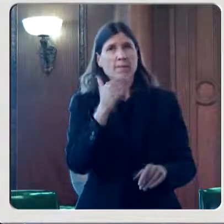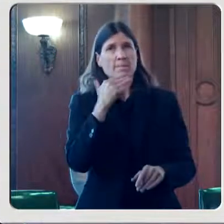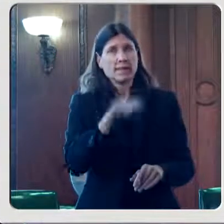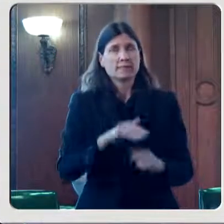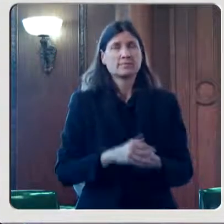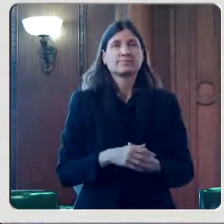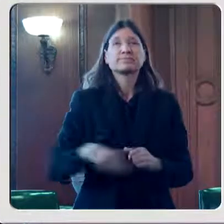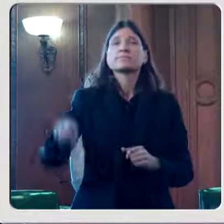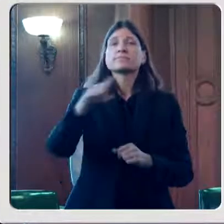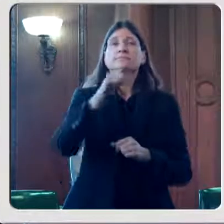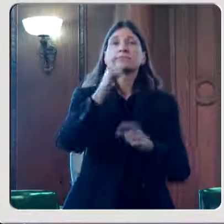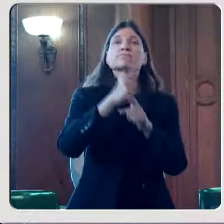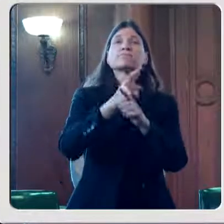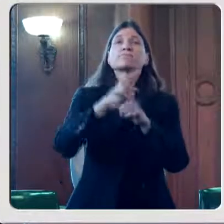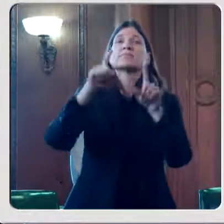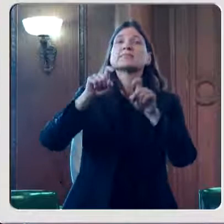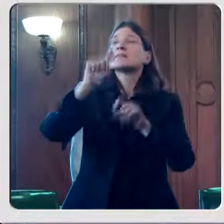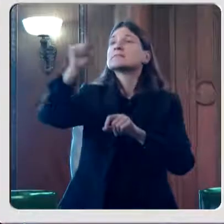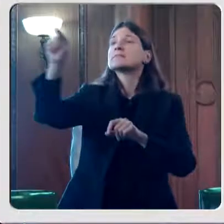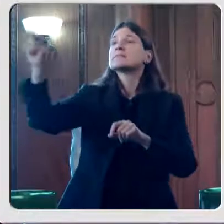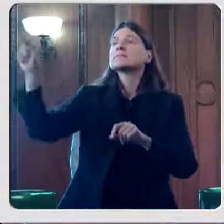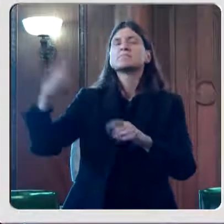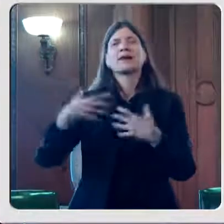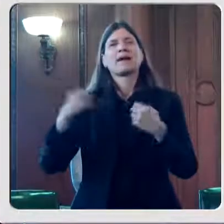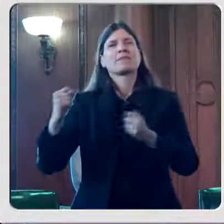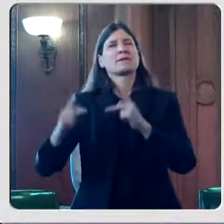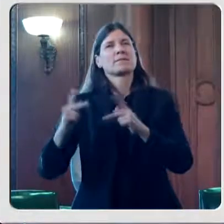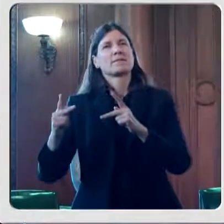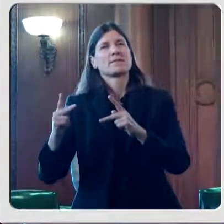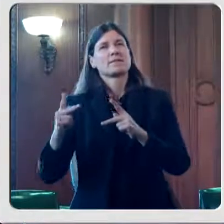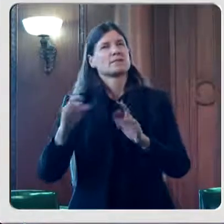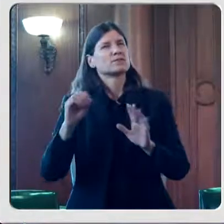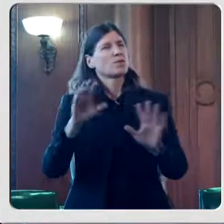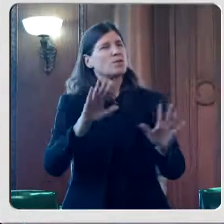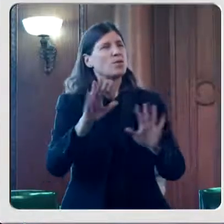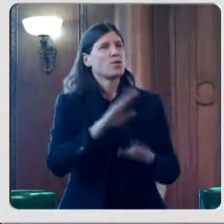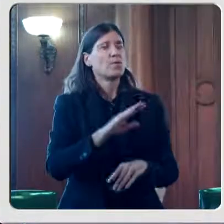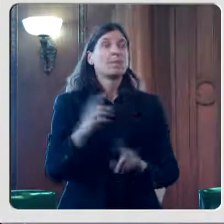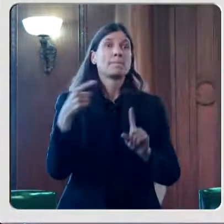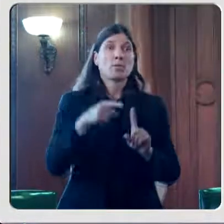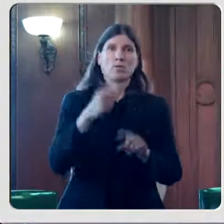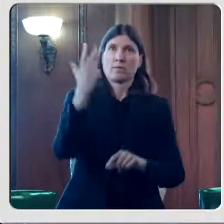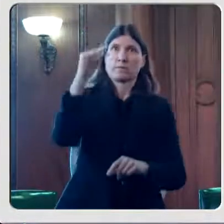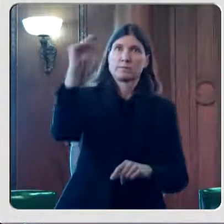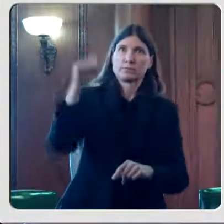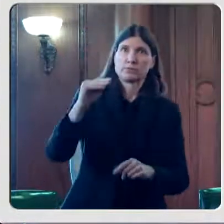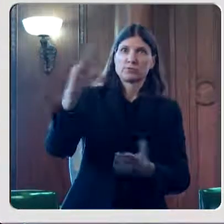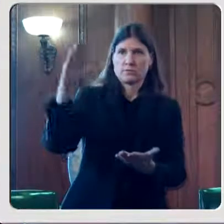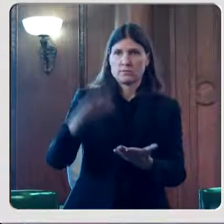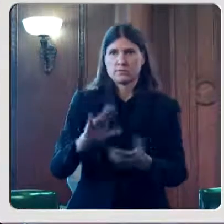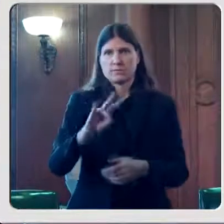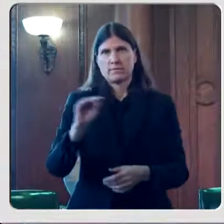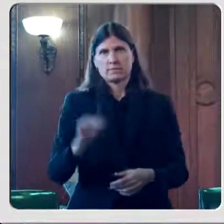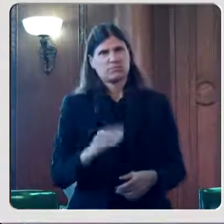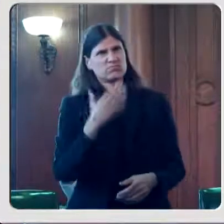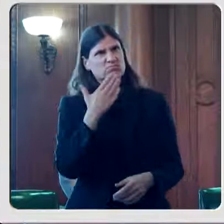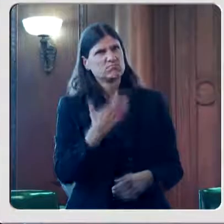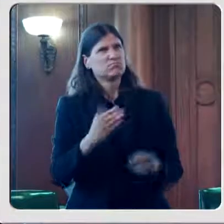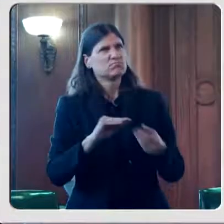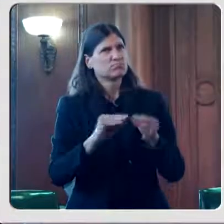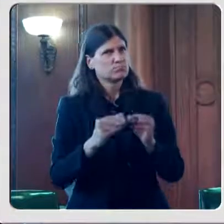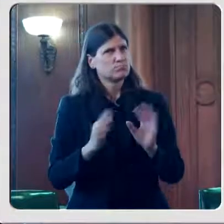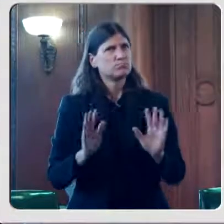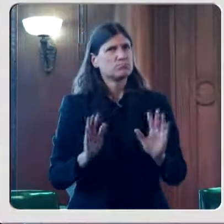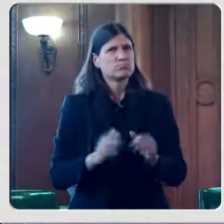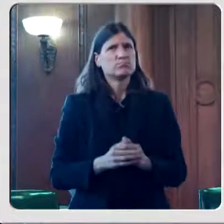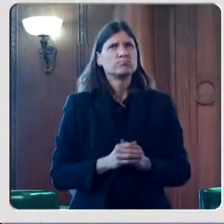of a successful vaccine, as we are seeing less hospitalized cases and less deaths. But it is still notable to be